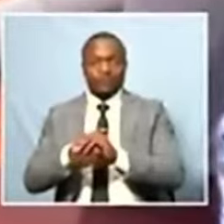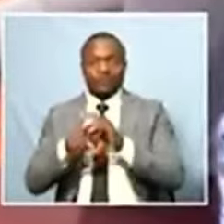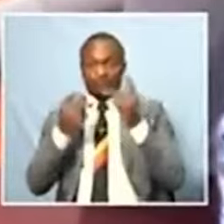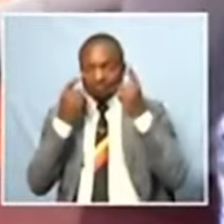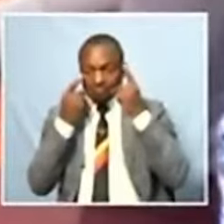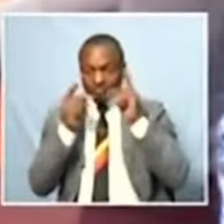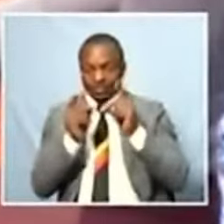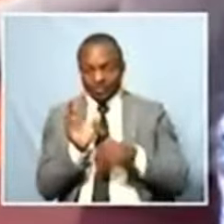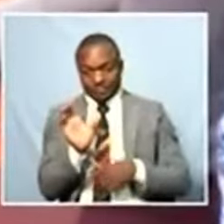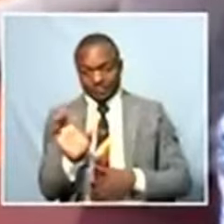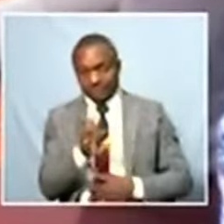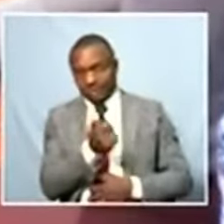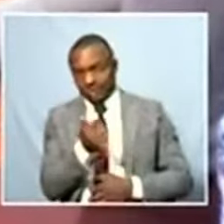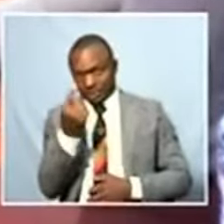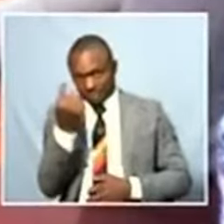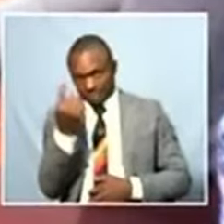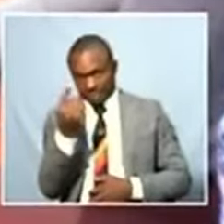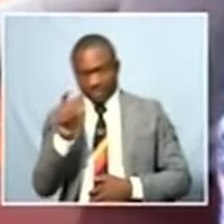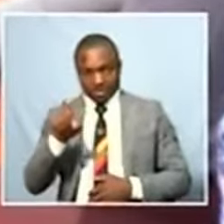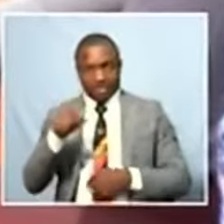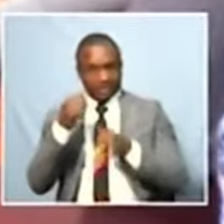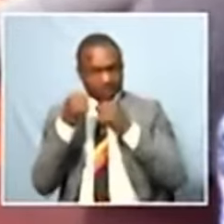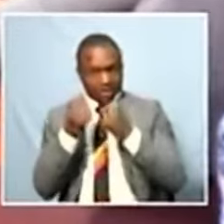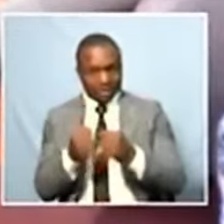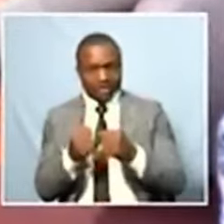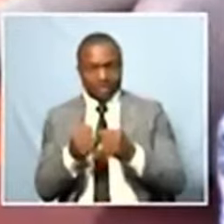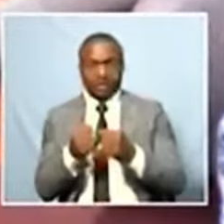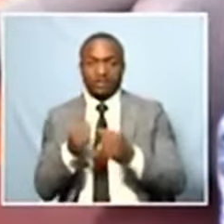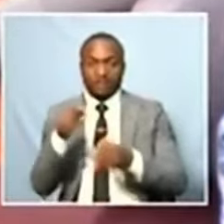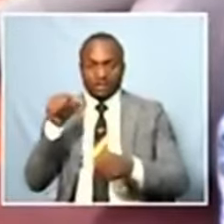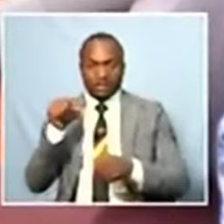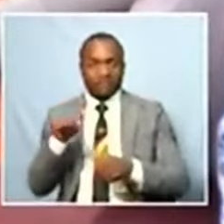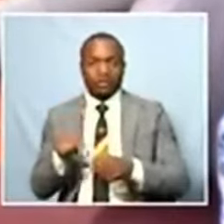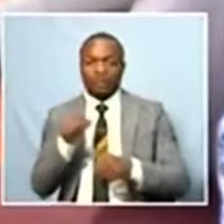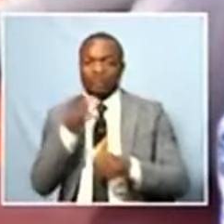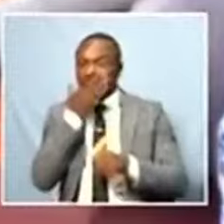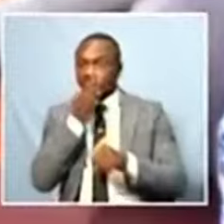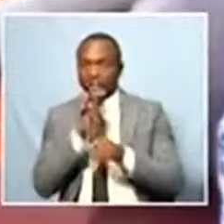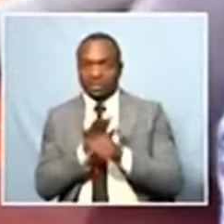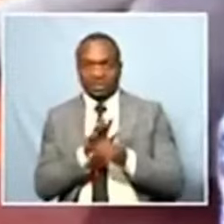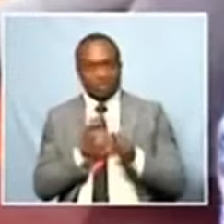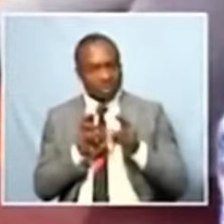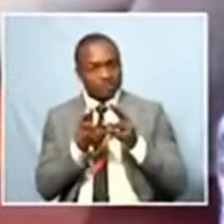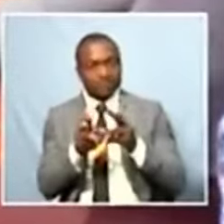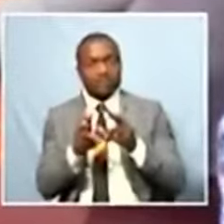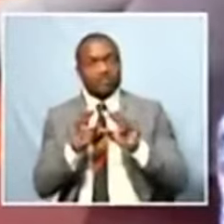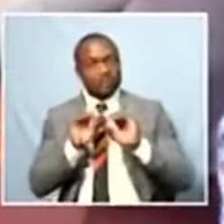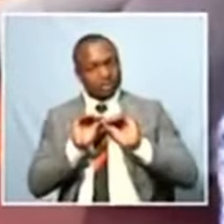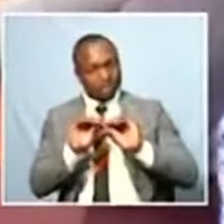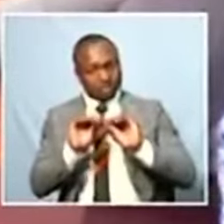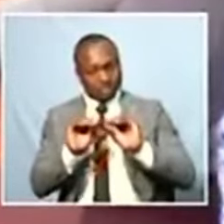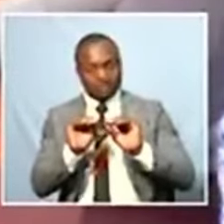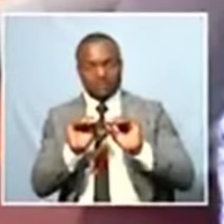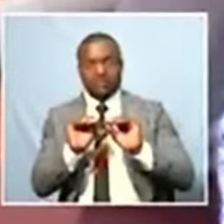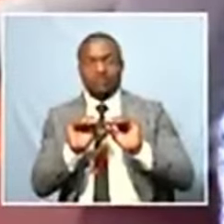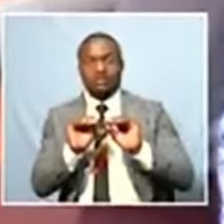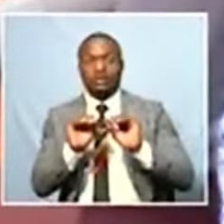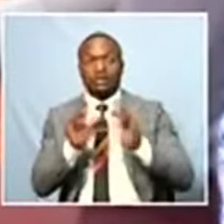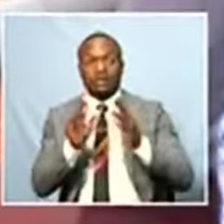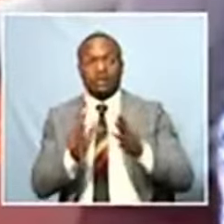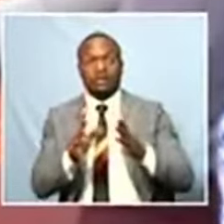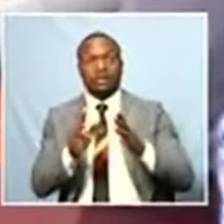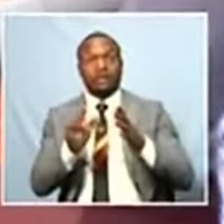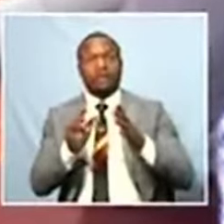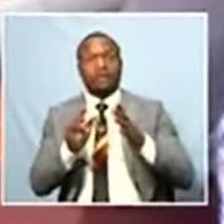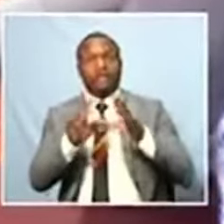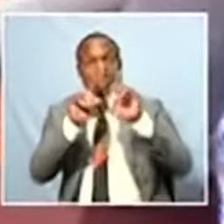And the other one was the need to strengthen the quality assurance mechanisms in teacher certification.